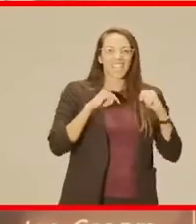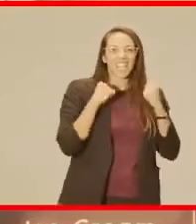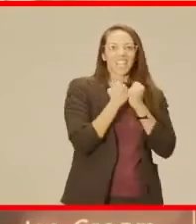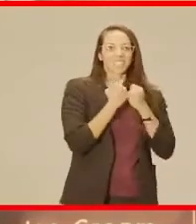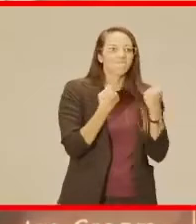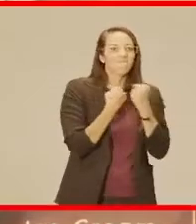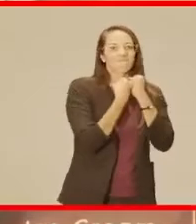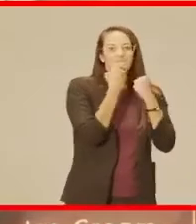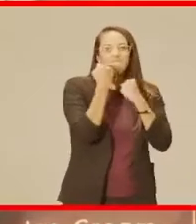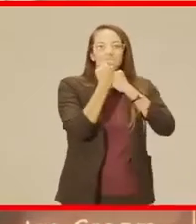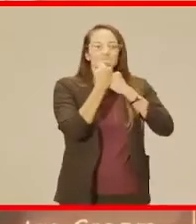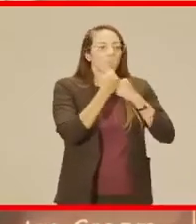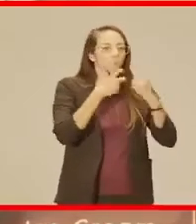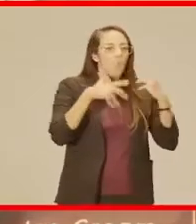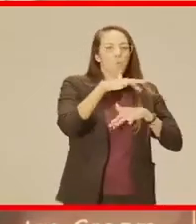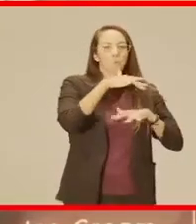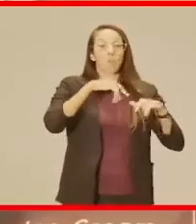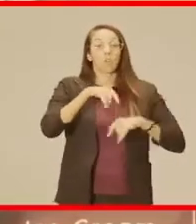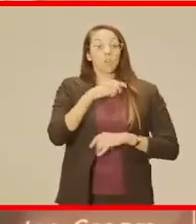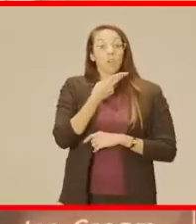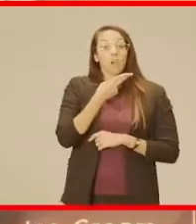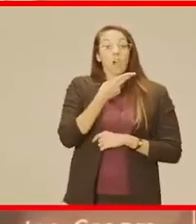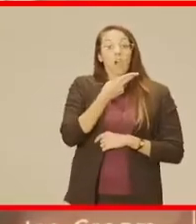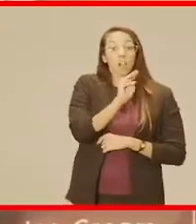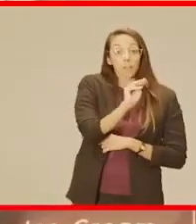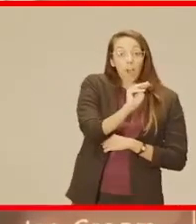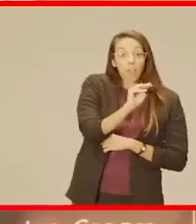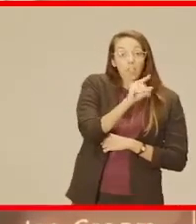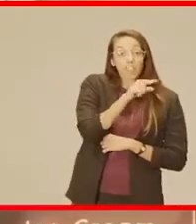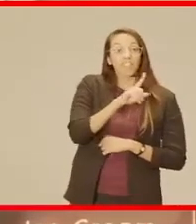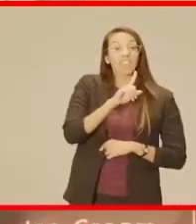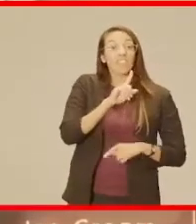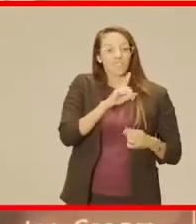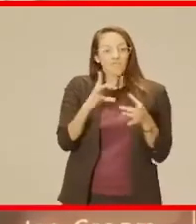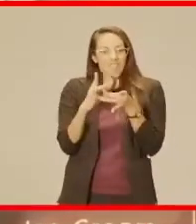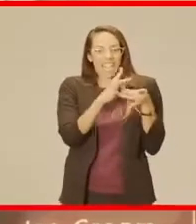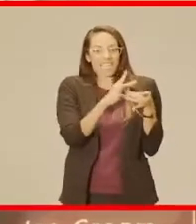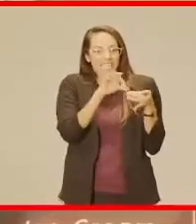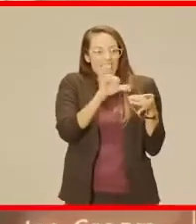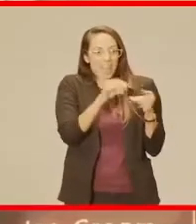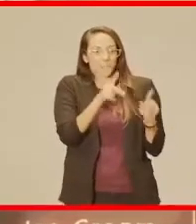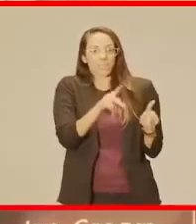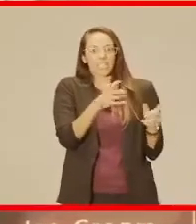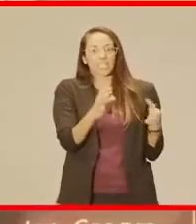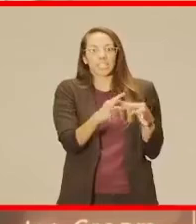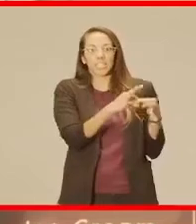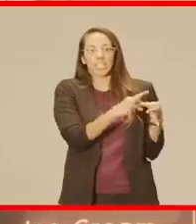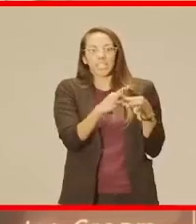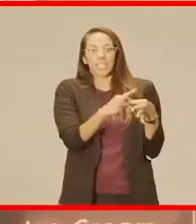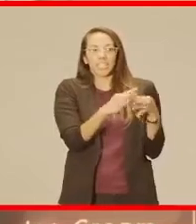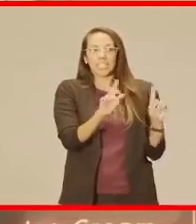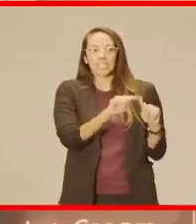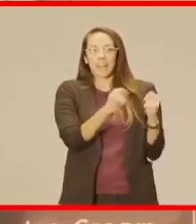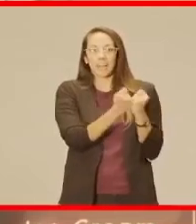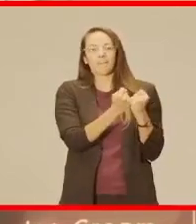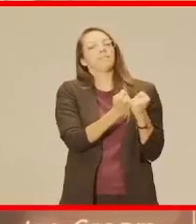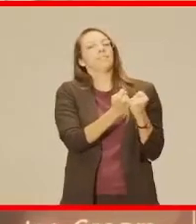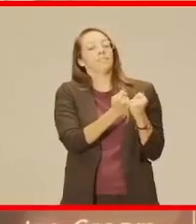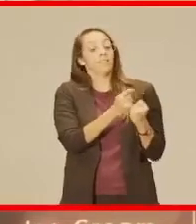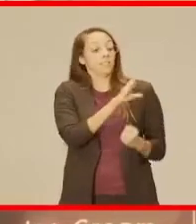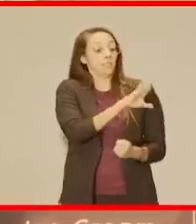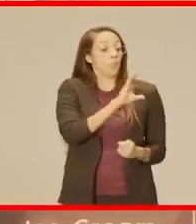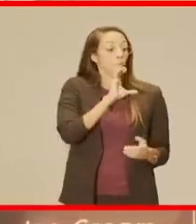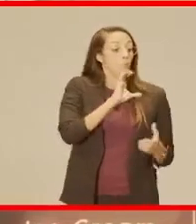out Hawk Moth is actually Adrienne's father, Gabriel Agreste. And his wife,